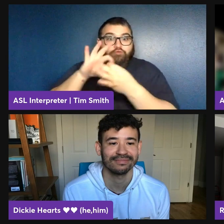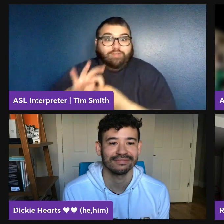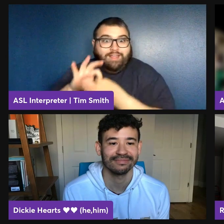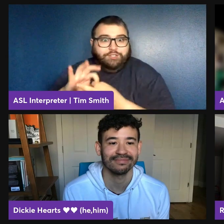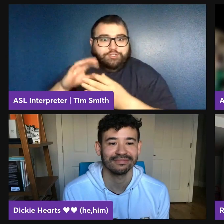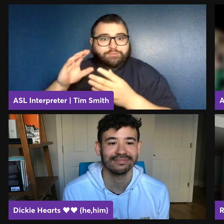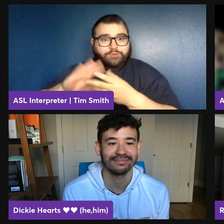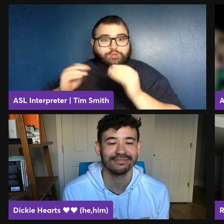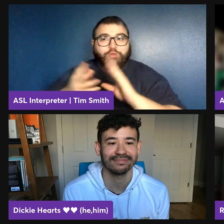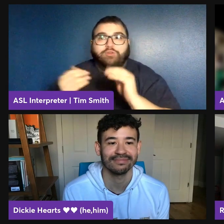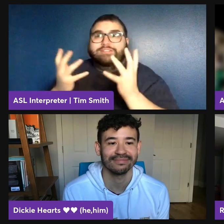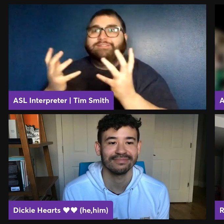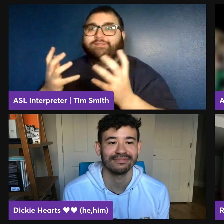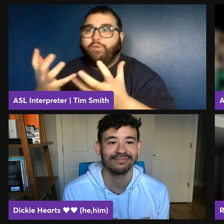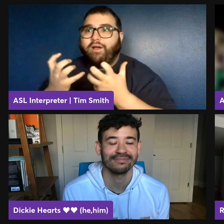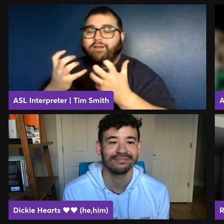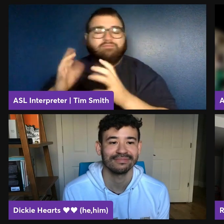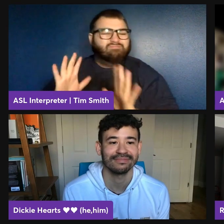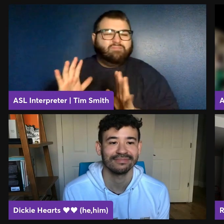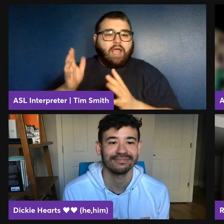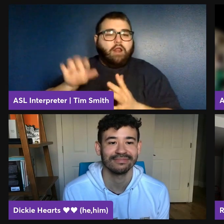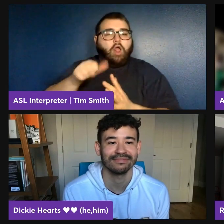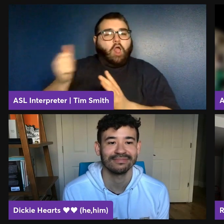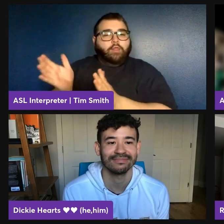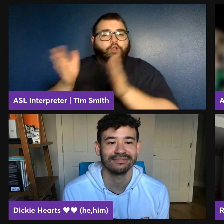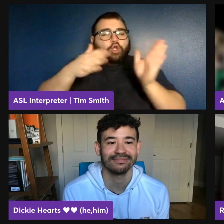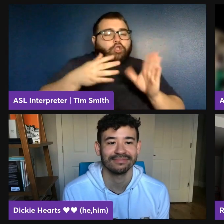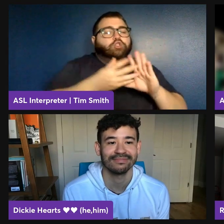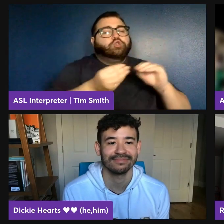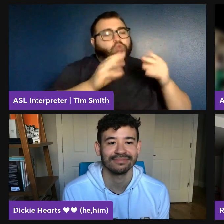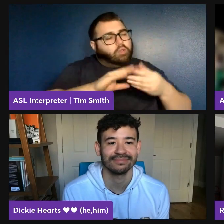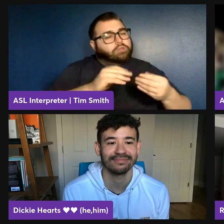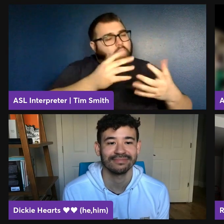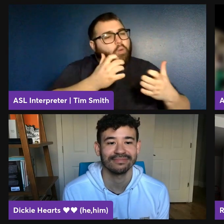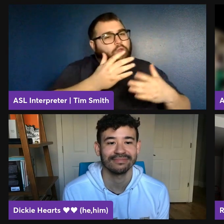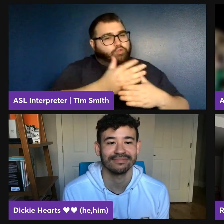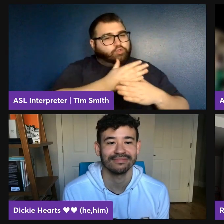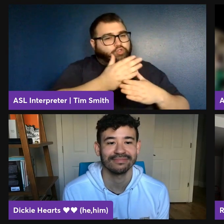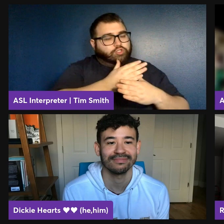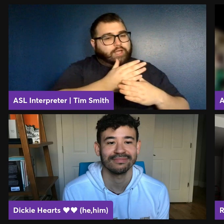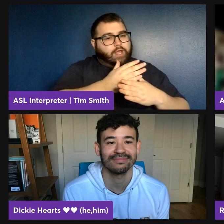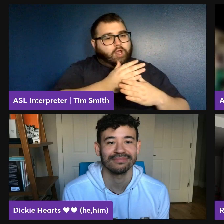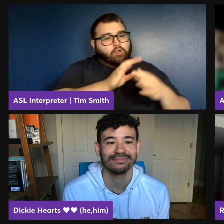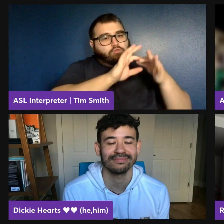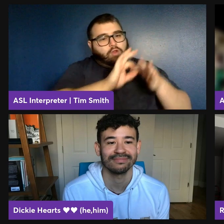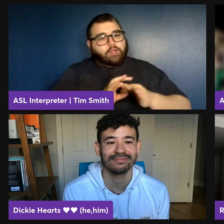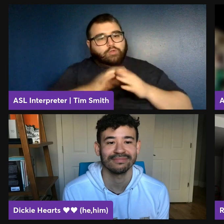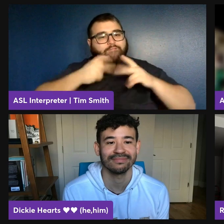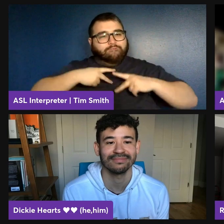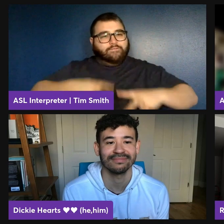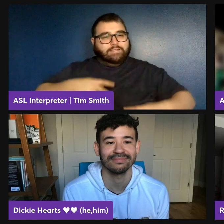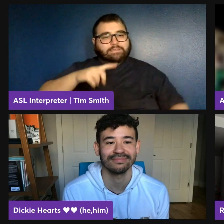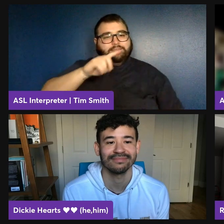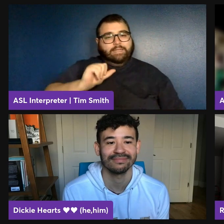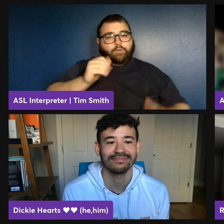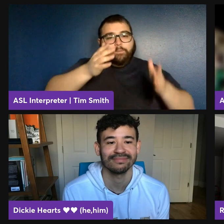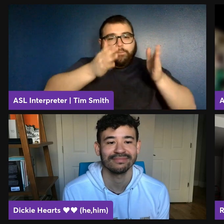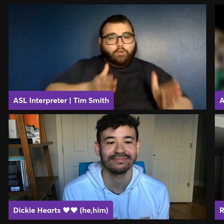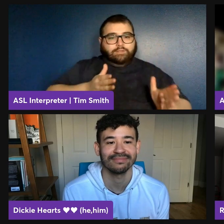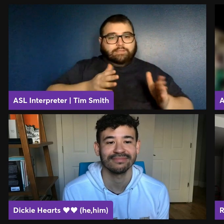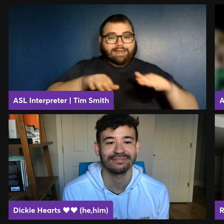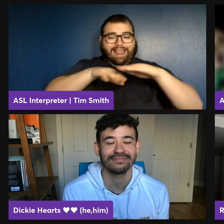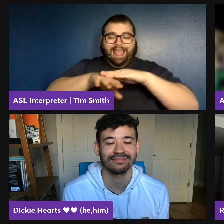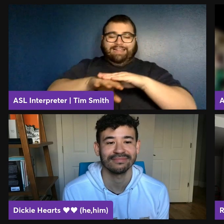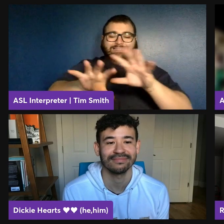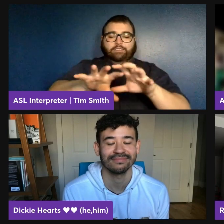other stories that I was very keen on sharing with regard to being a physically disabled person accessing the